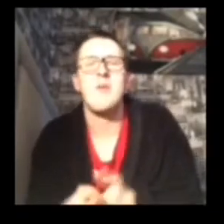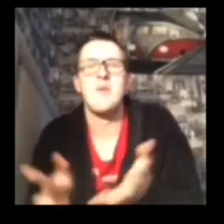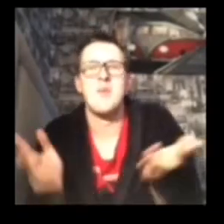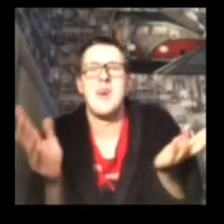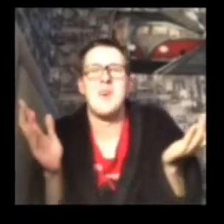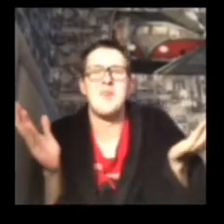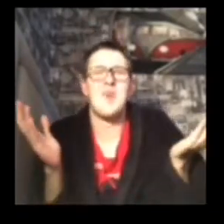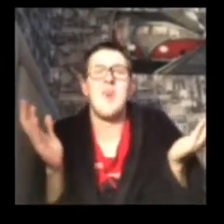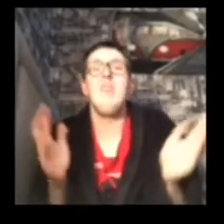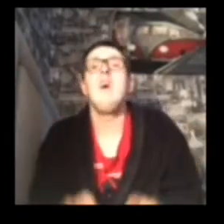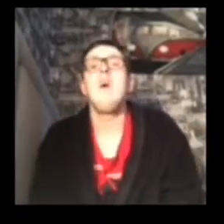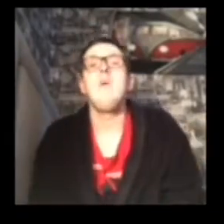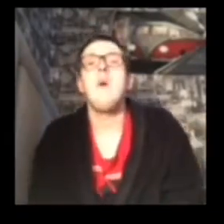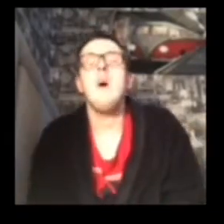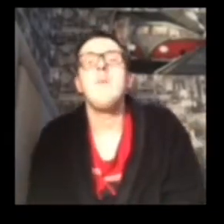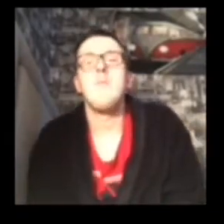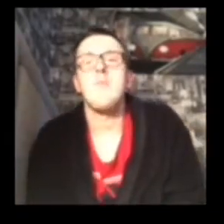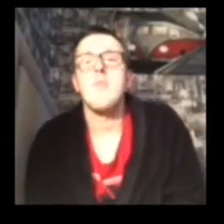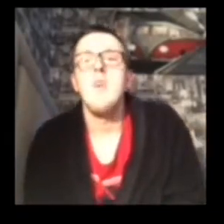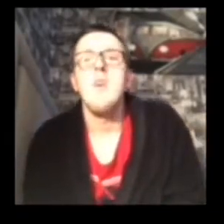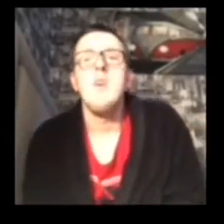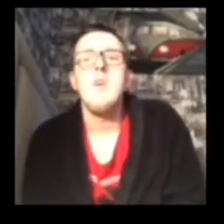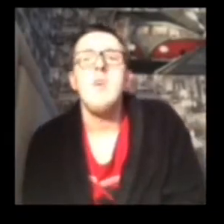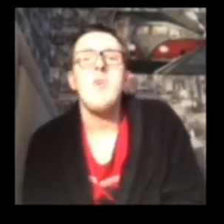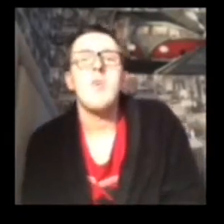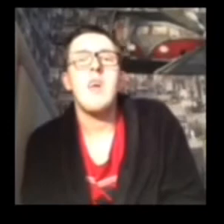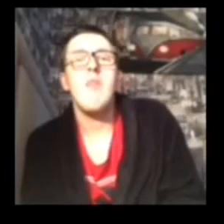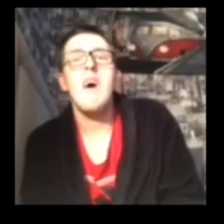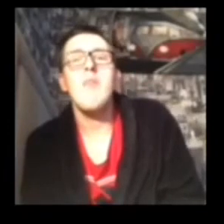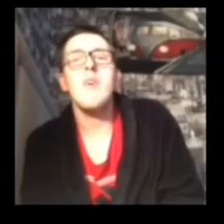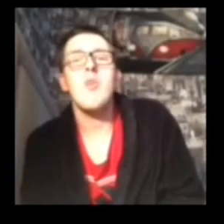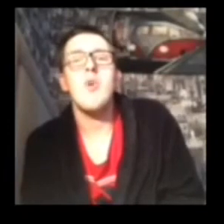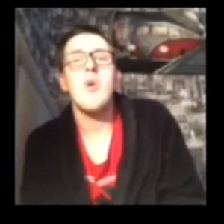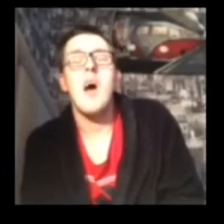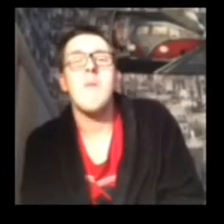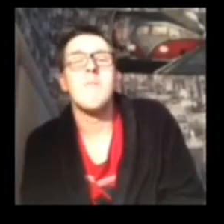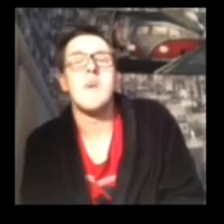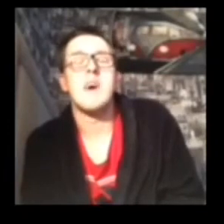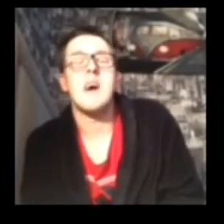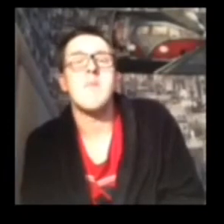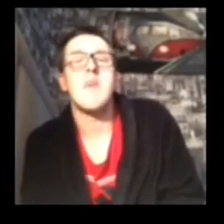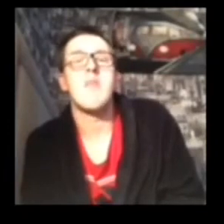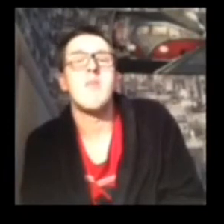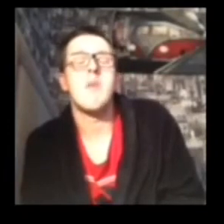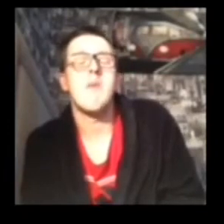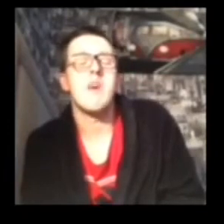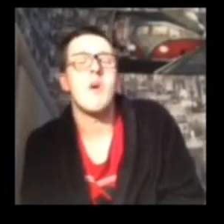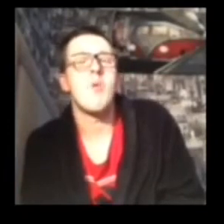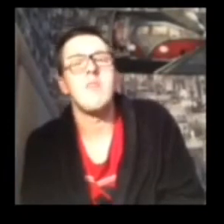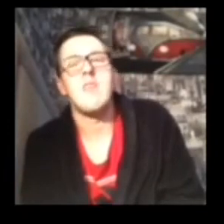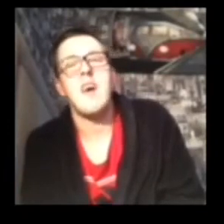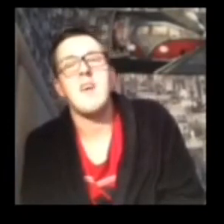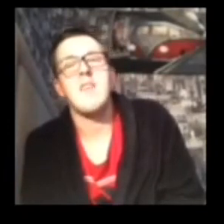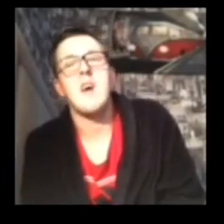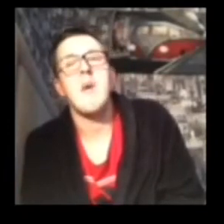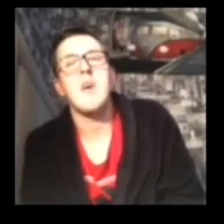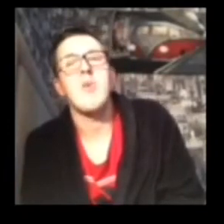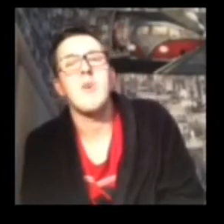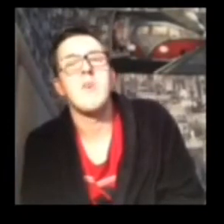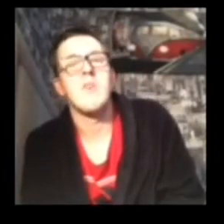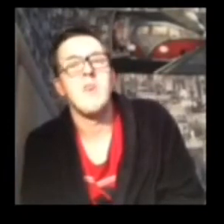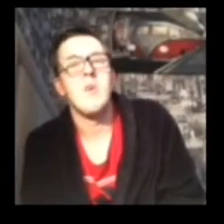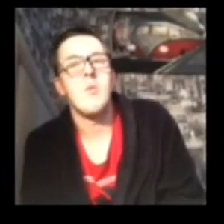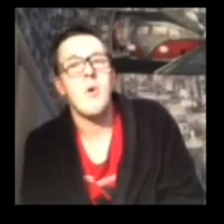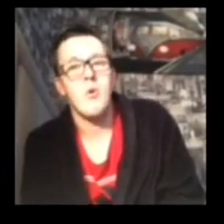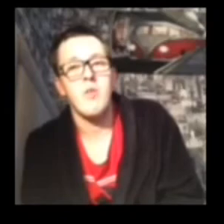maybe one, but who knows, if I ever go to America one day, then I might go